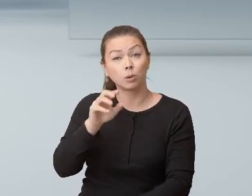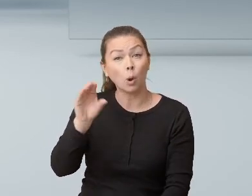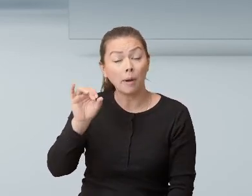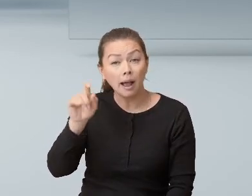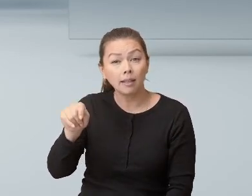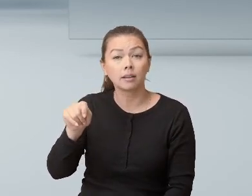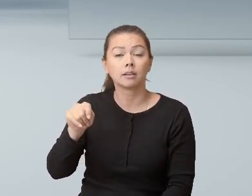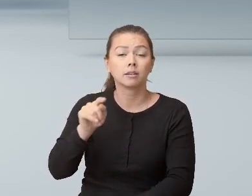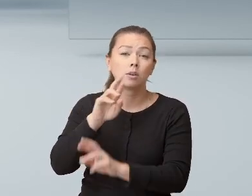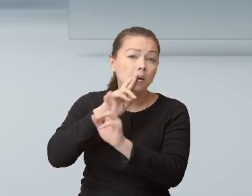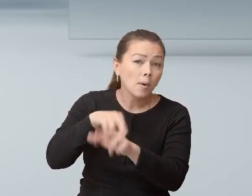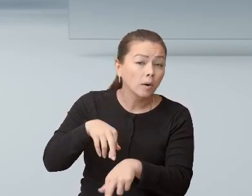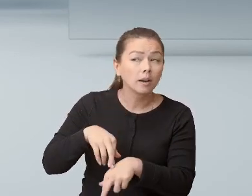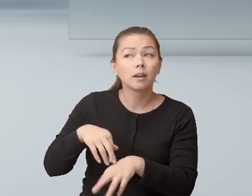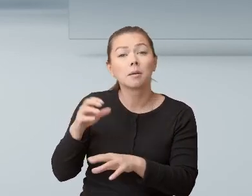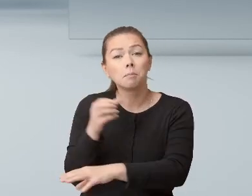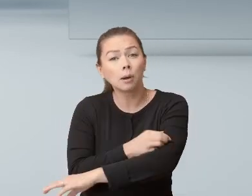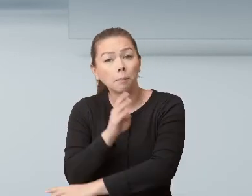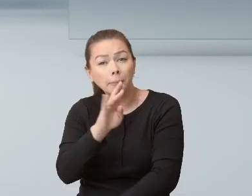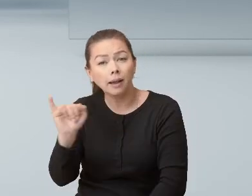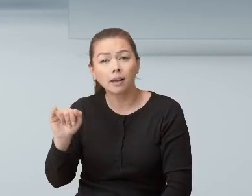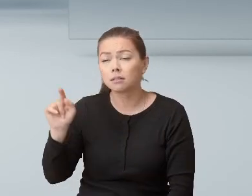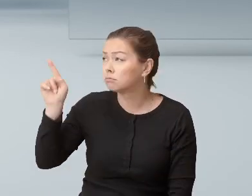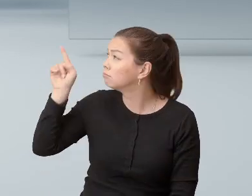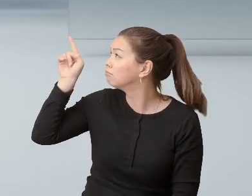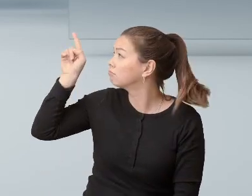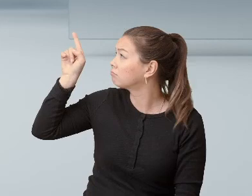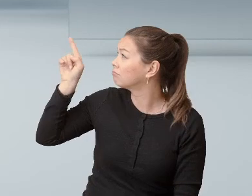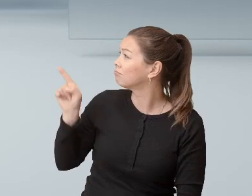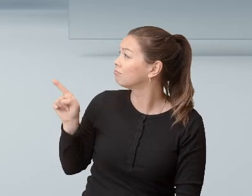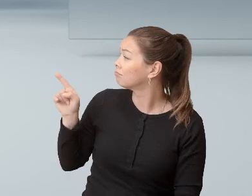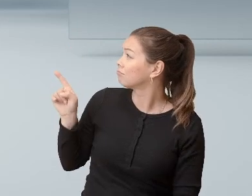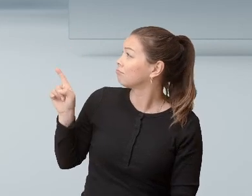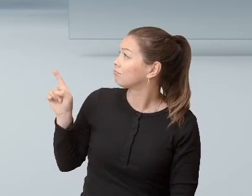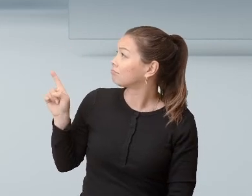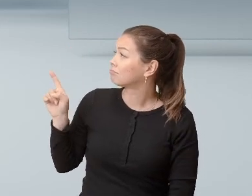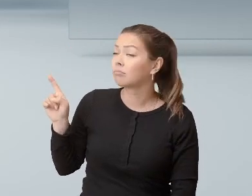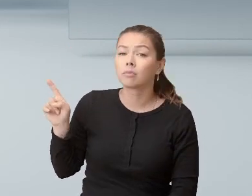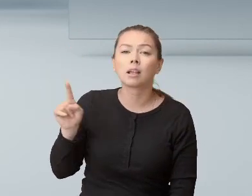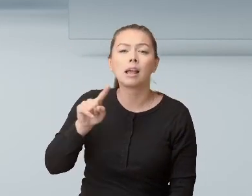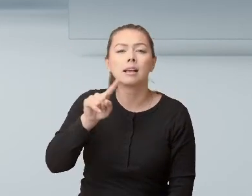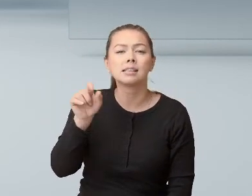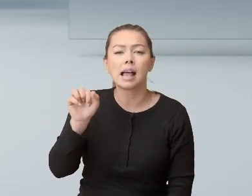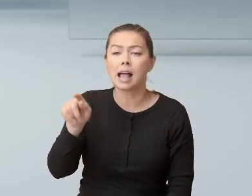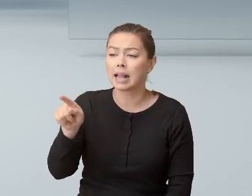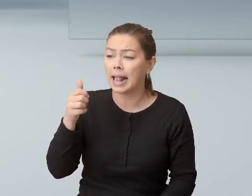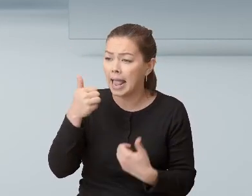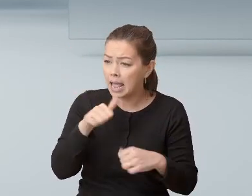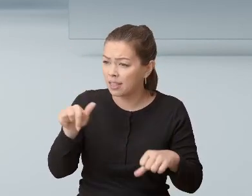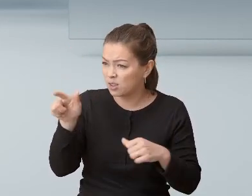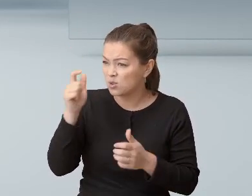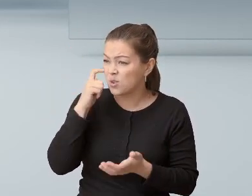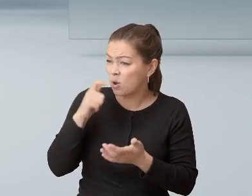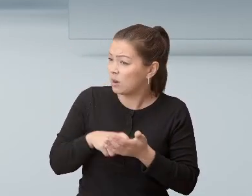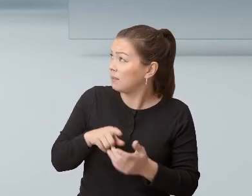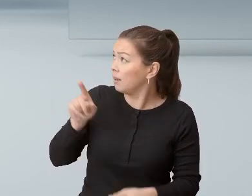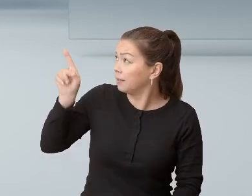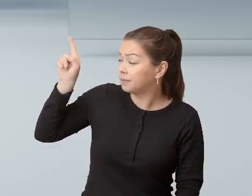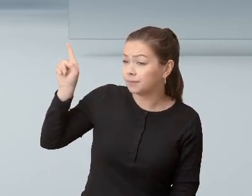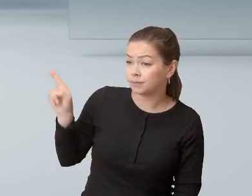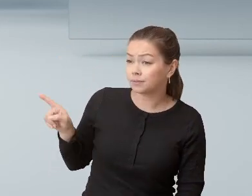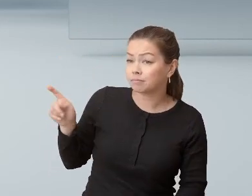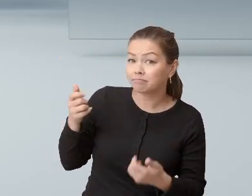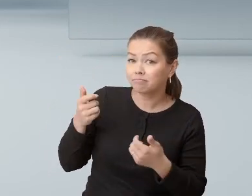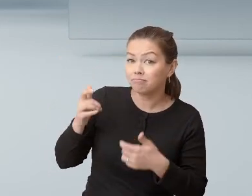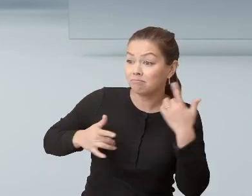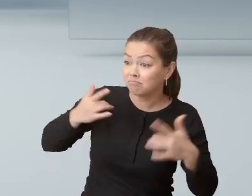Power BI, some of it ties into that. And Zach, does anything really catch your eye in terms of what's exciting about this fall release?